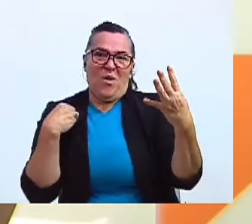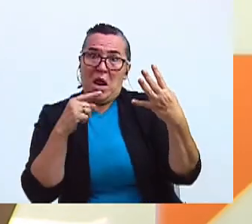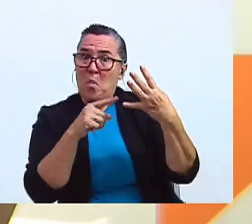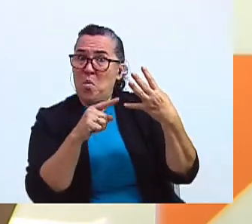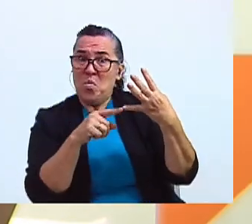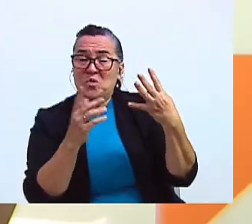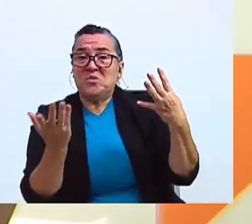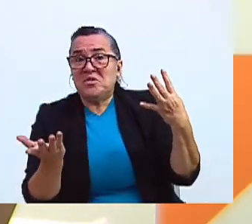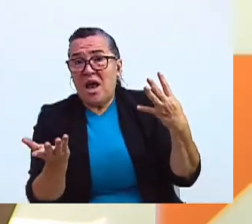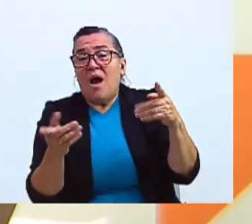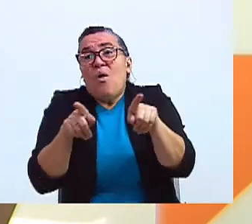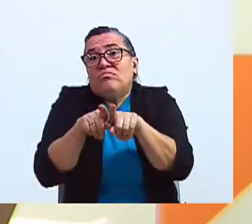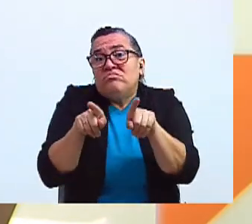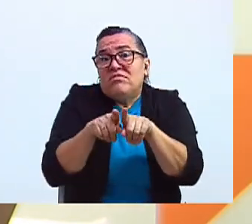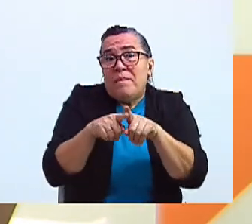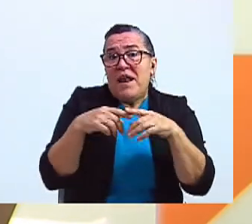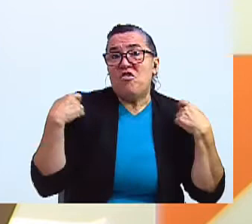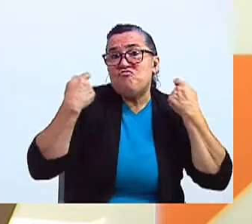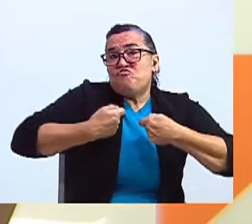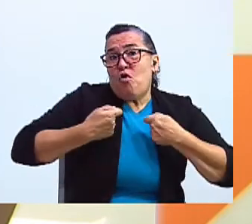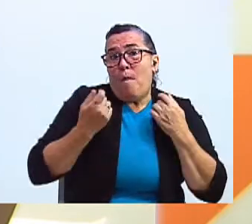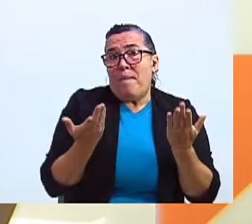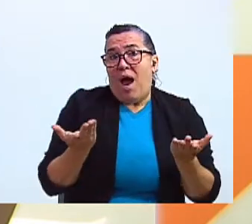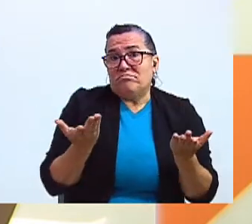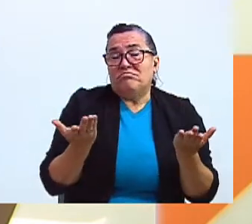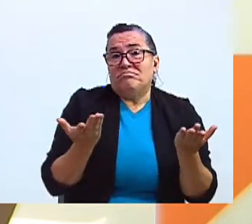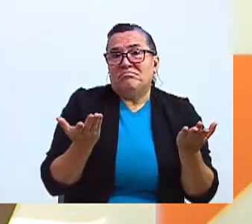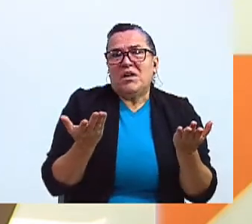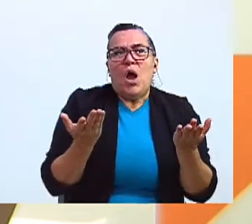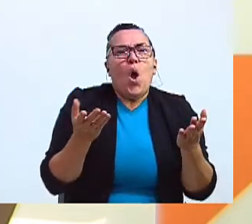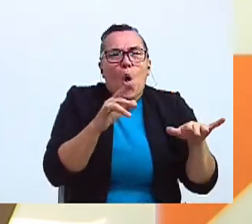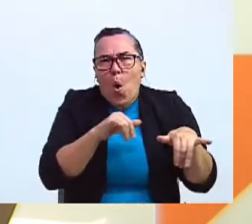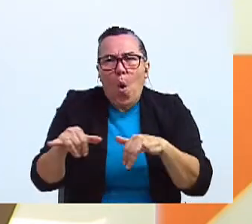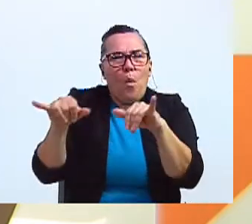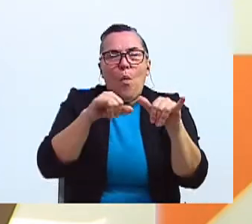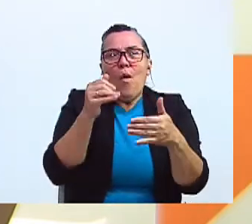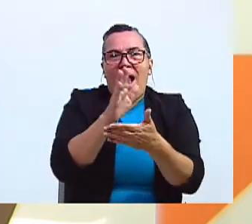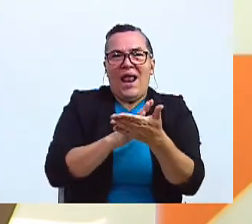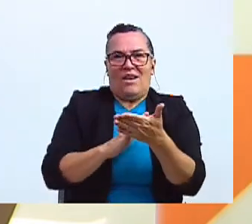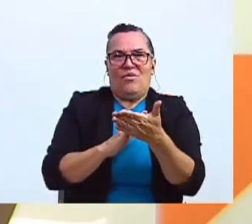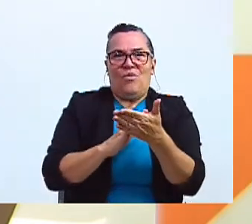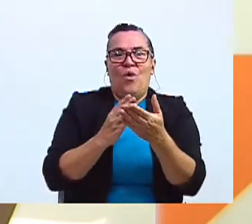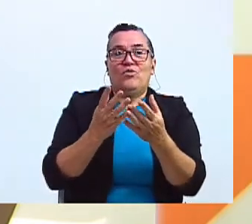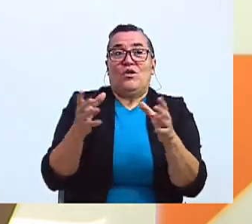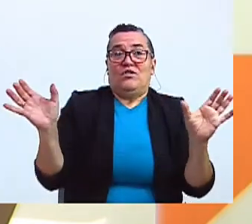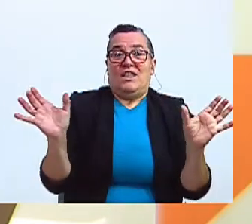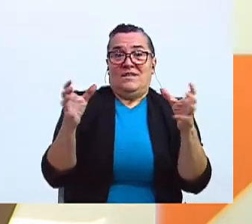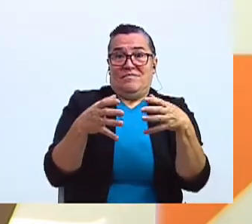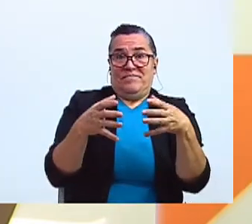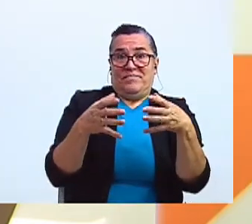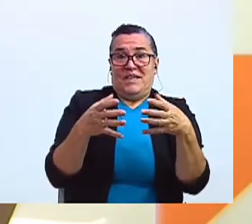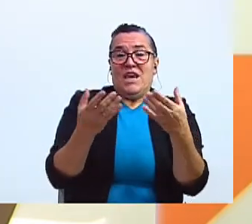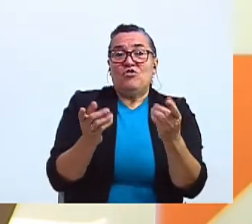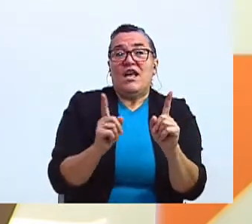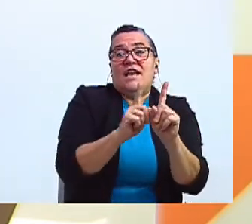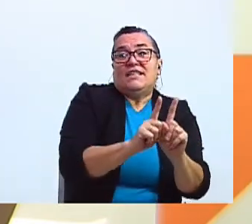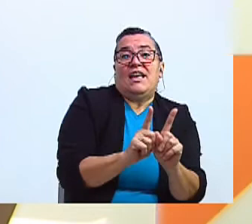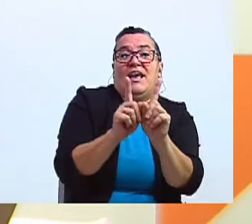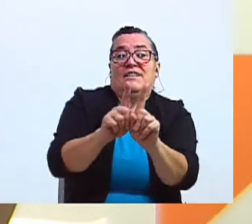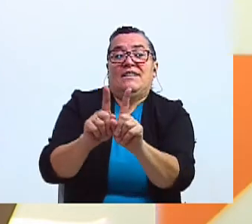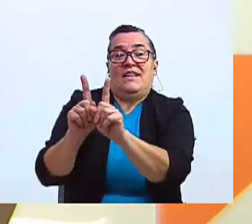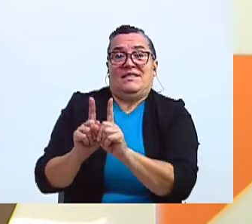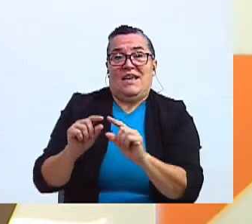or clothing, okay? Whatever you have in common with someone in your family. So I wanted to make